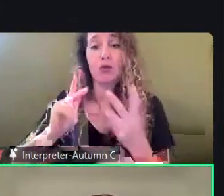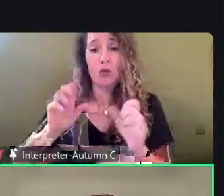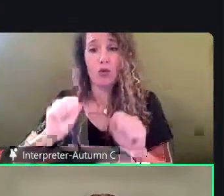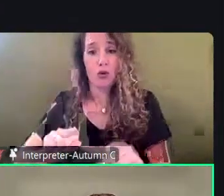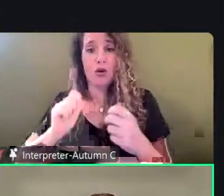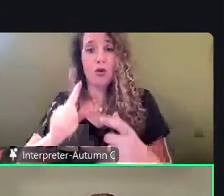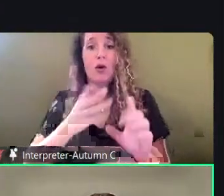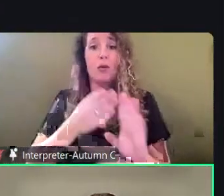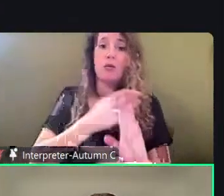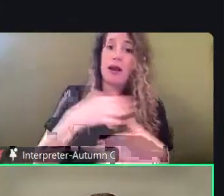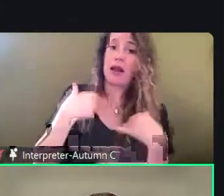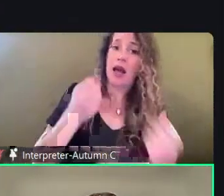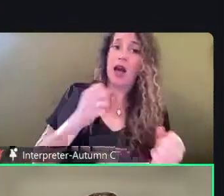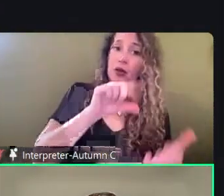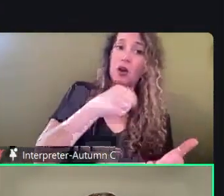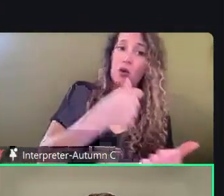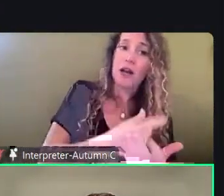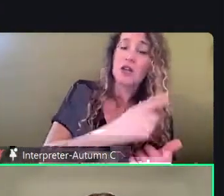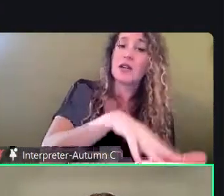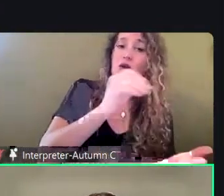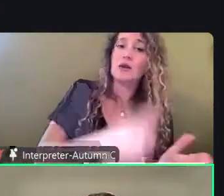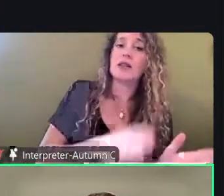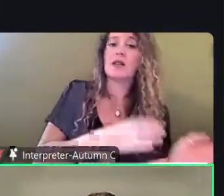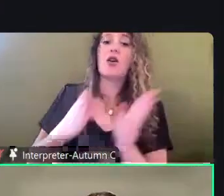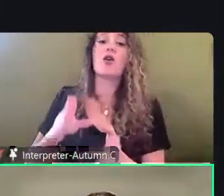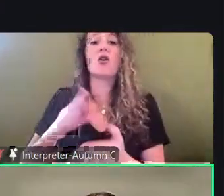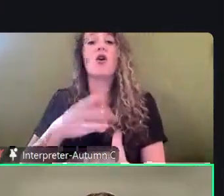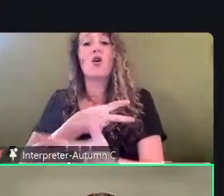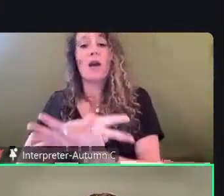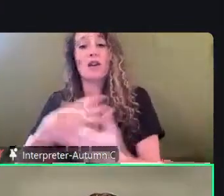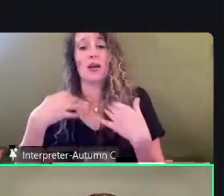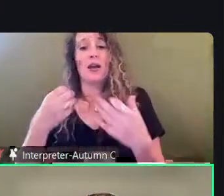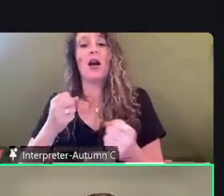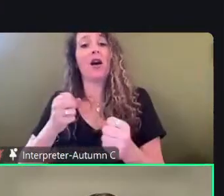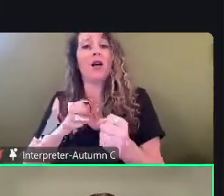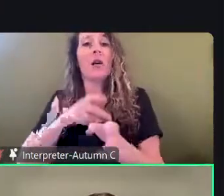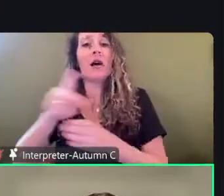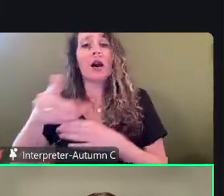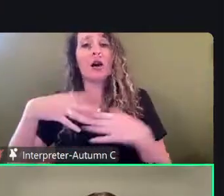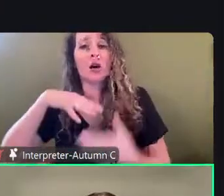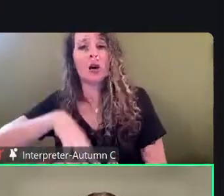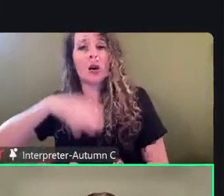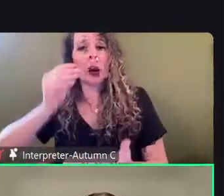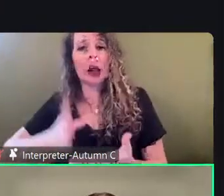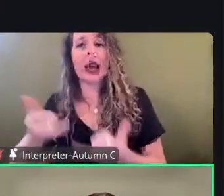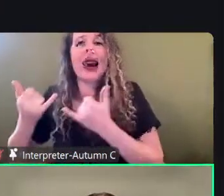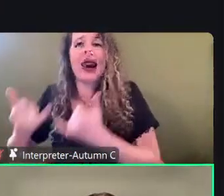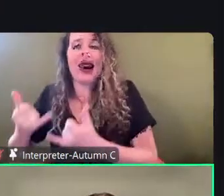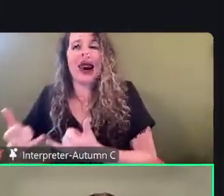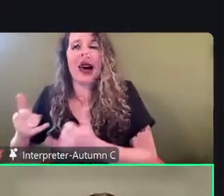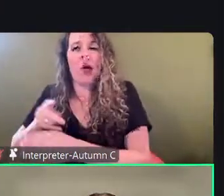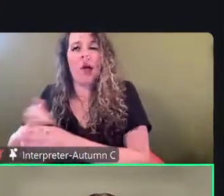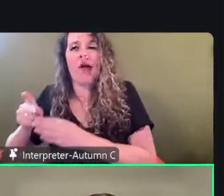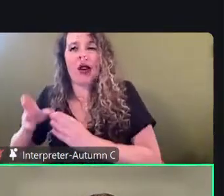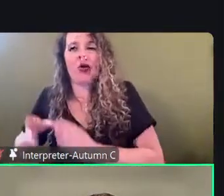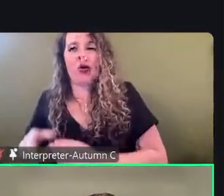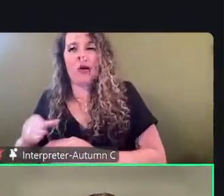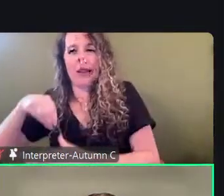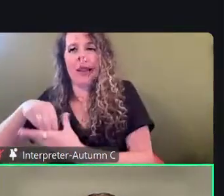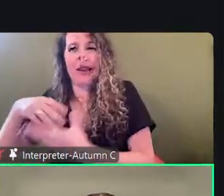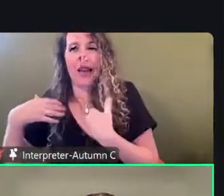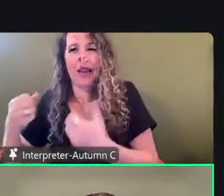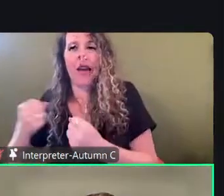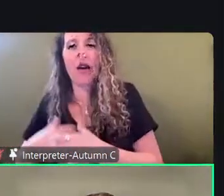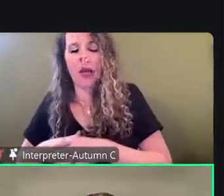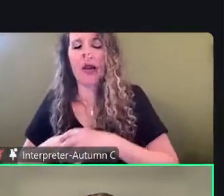undergraduate students, graduate health professions students, and current health professionals. We really wanted to ensure that this was encompassing health